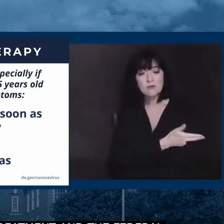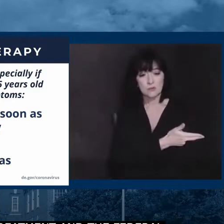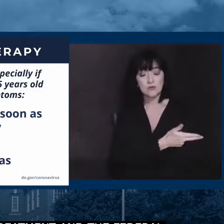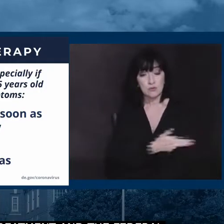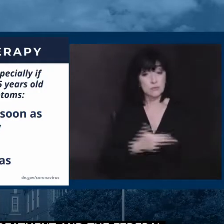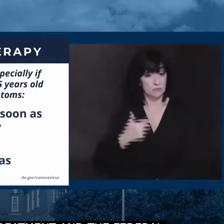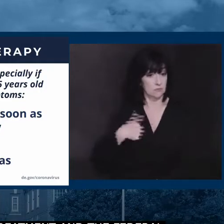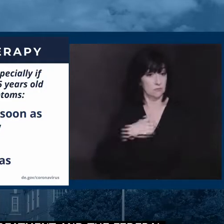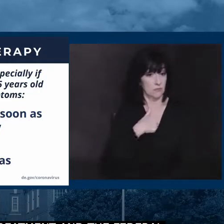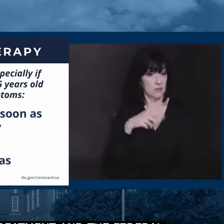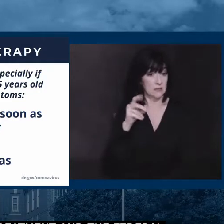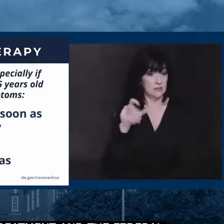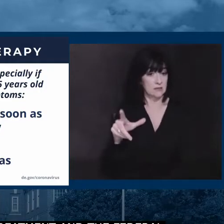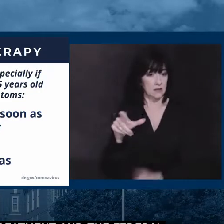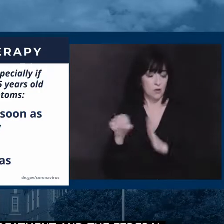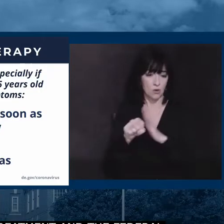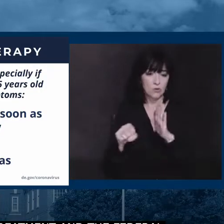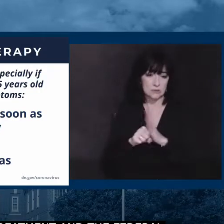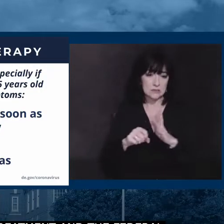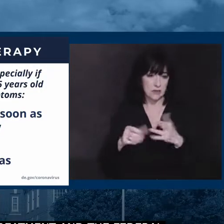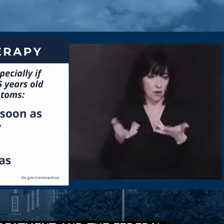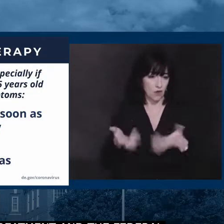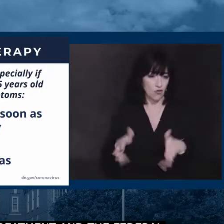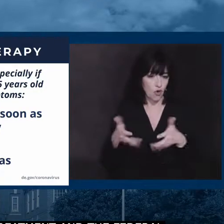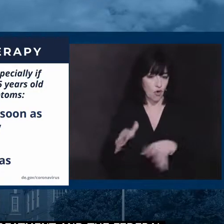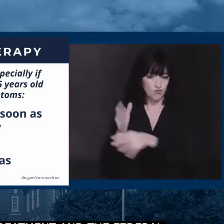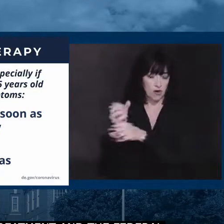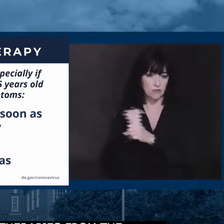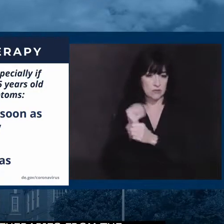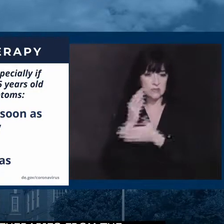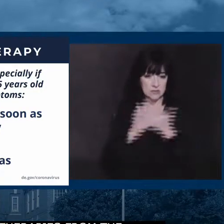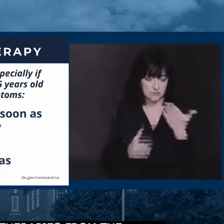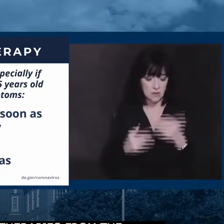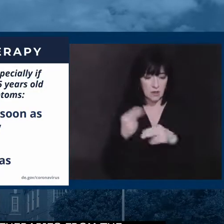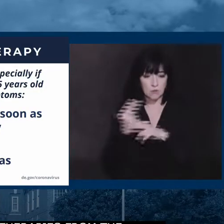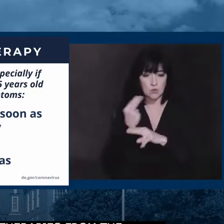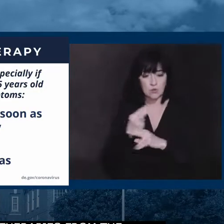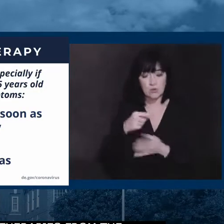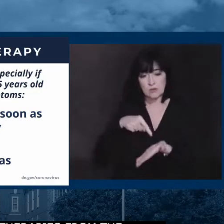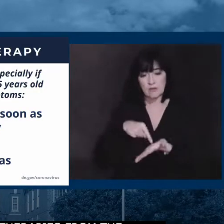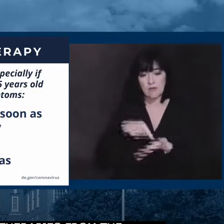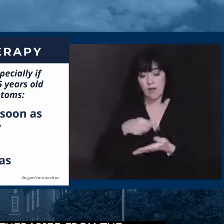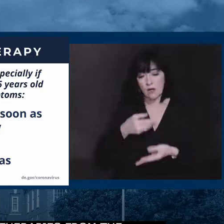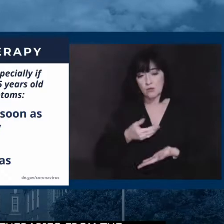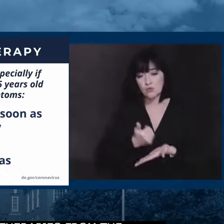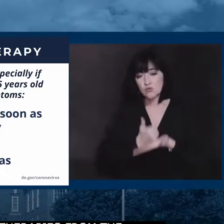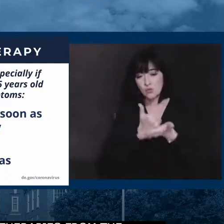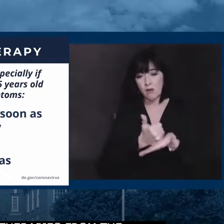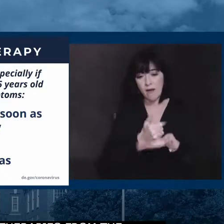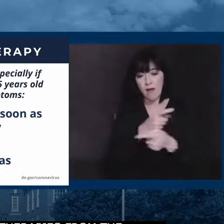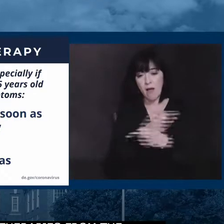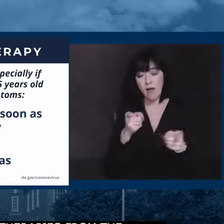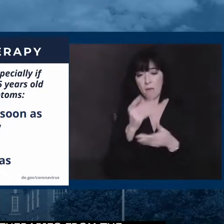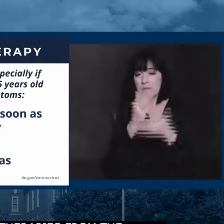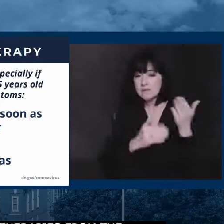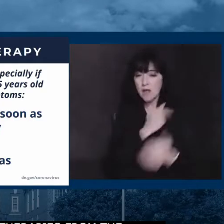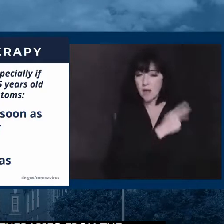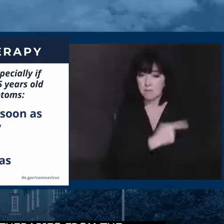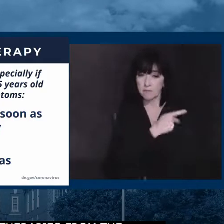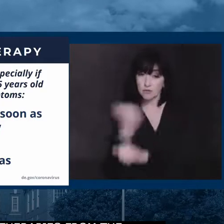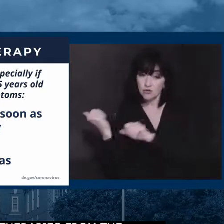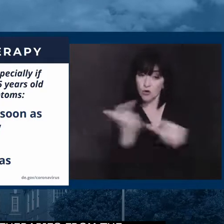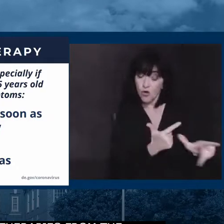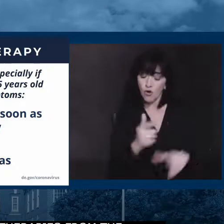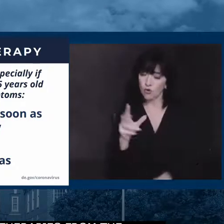And each of the hospitals are using those to treat patients that meet a certain criteria. So if you are a